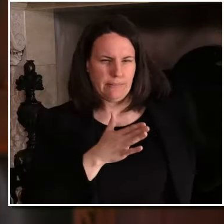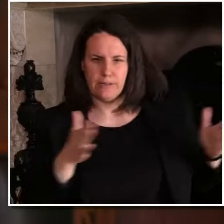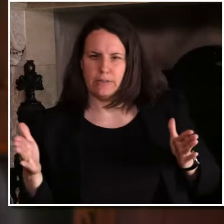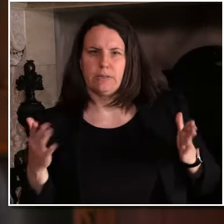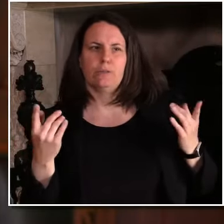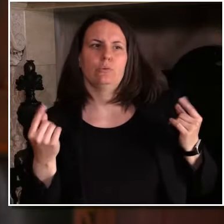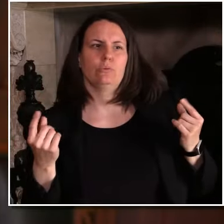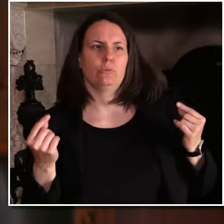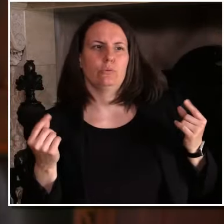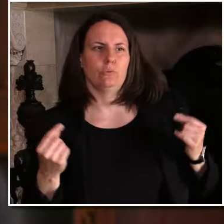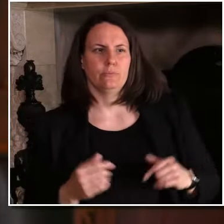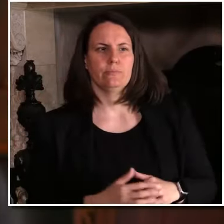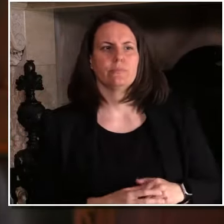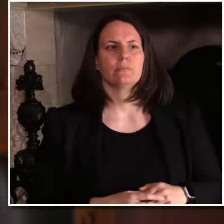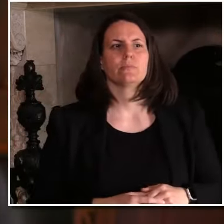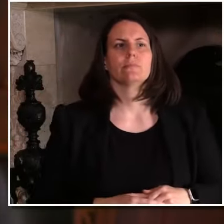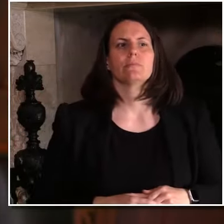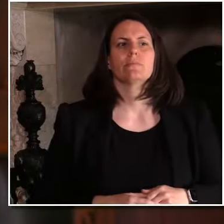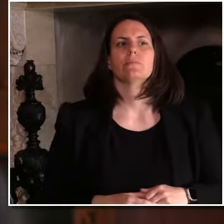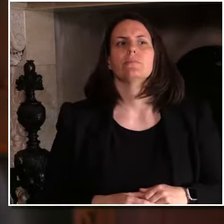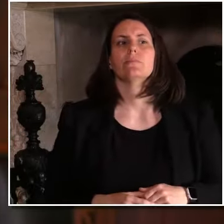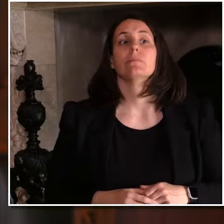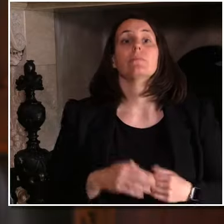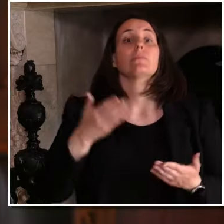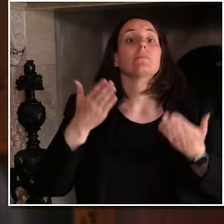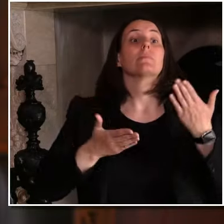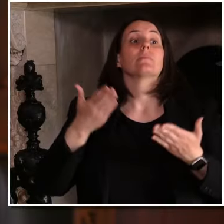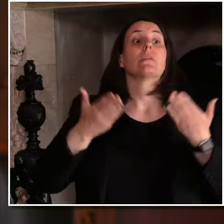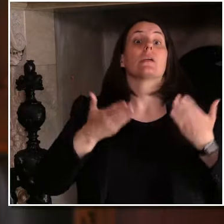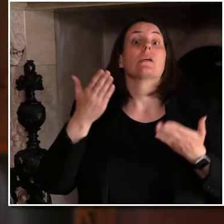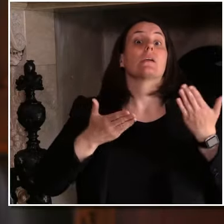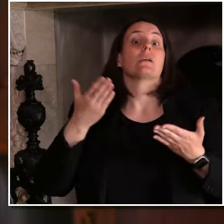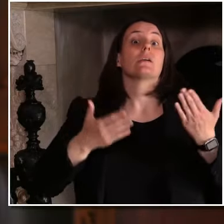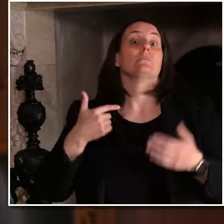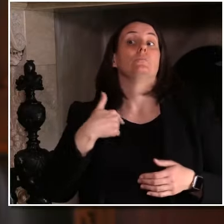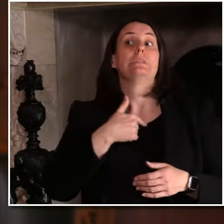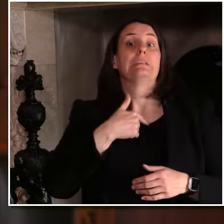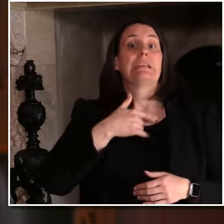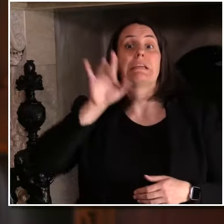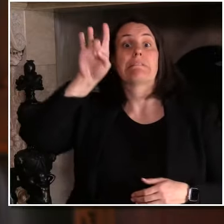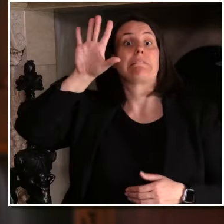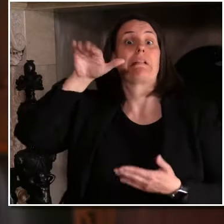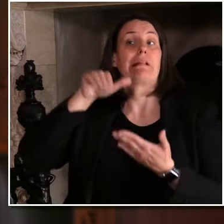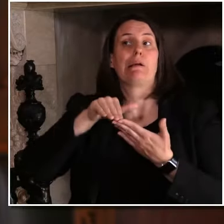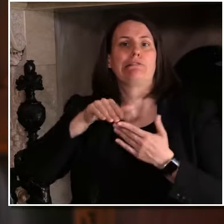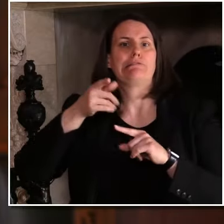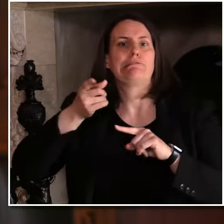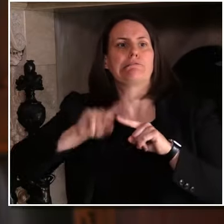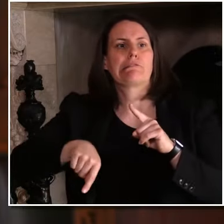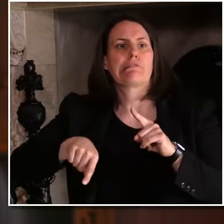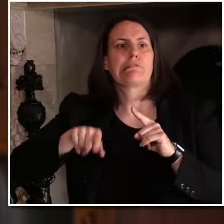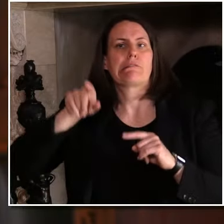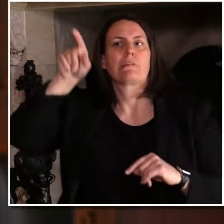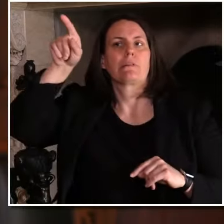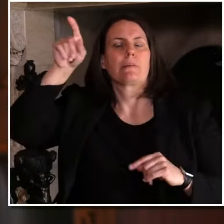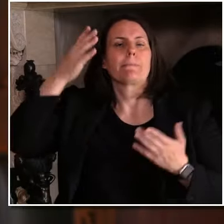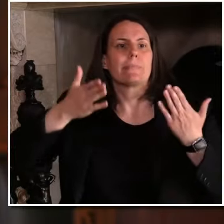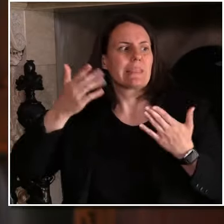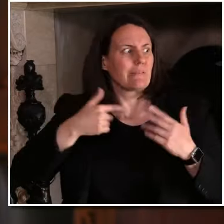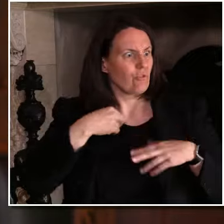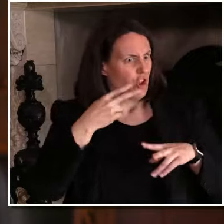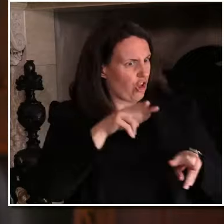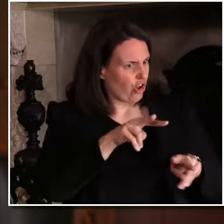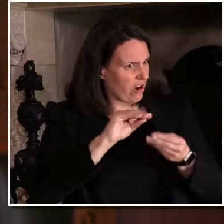for example, we would balance that all together and did provide ourselves the flexibility within the order to continue to